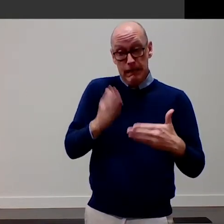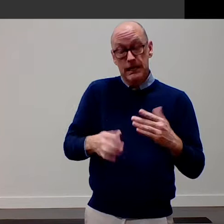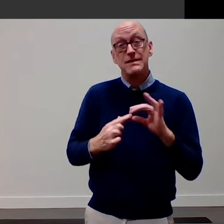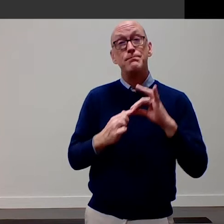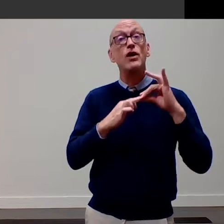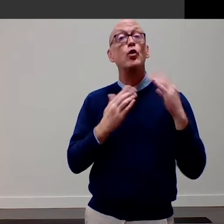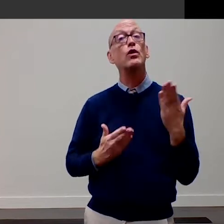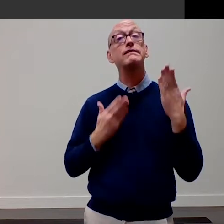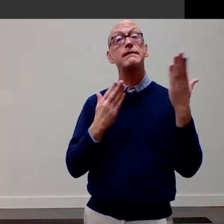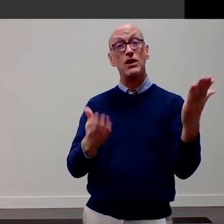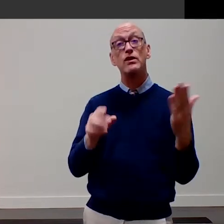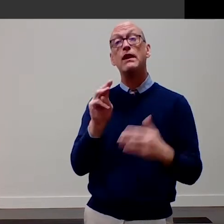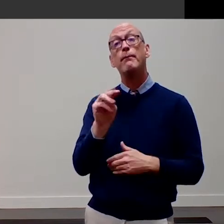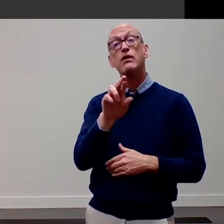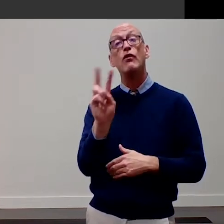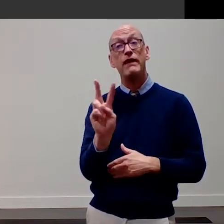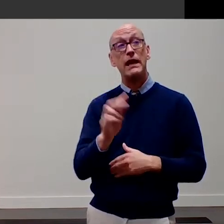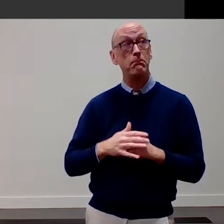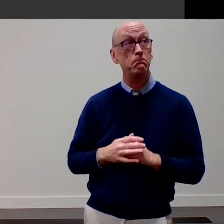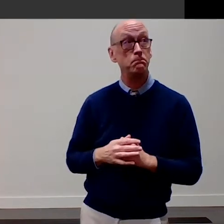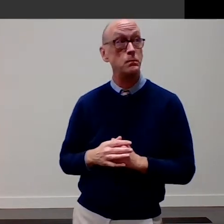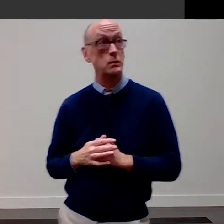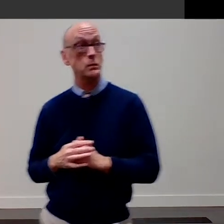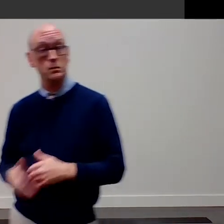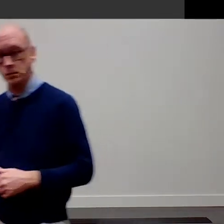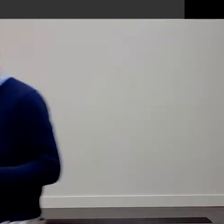special presentation, Mr. Vasquez.